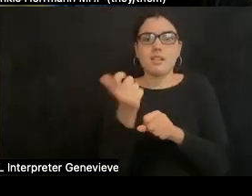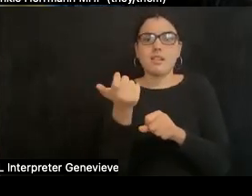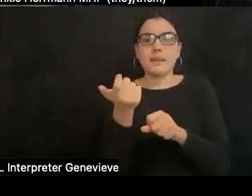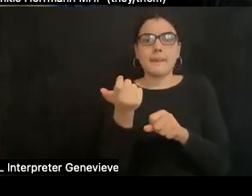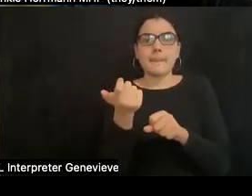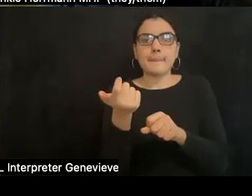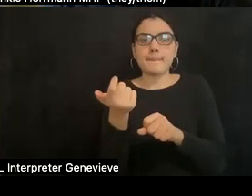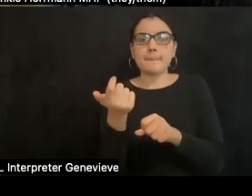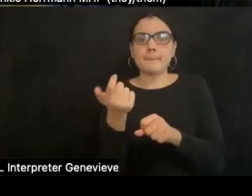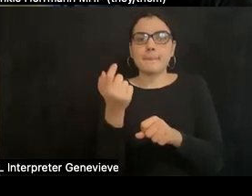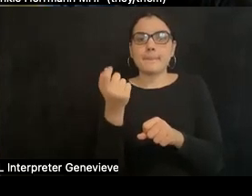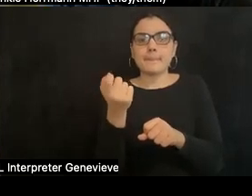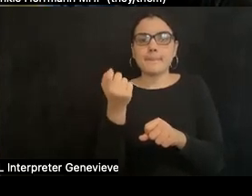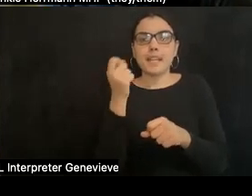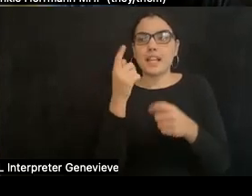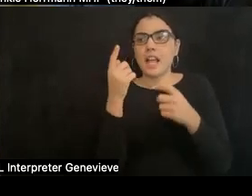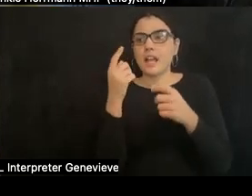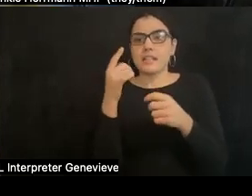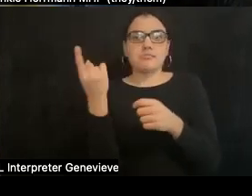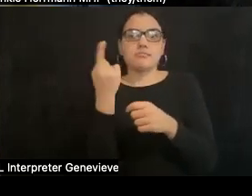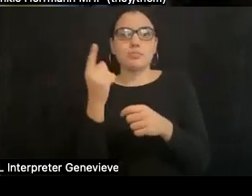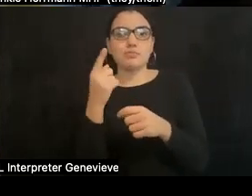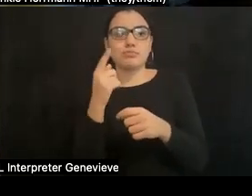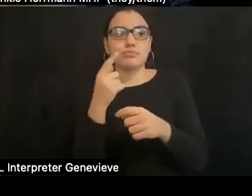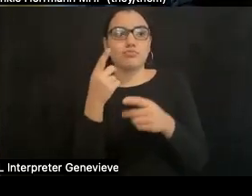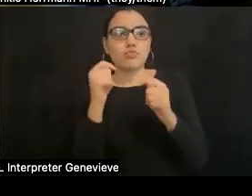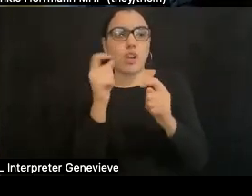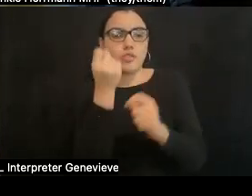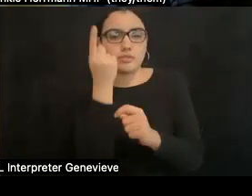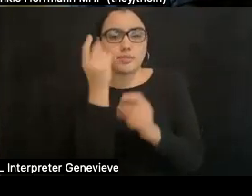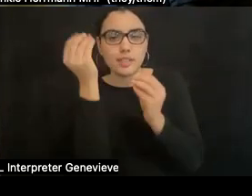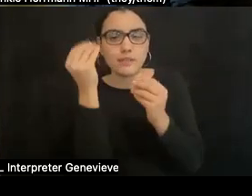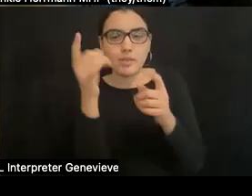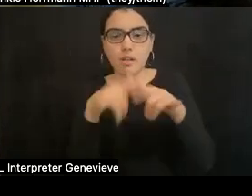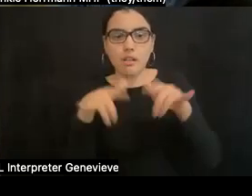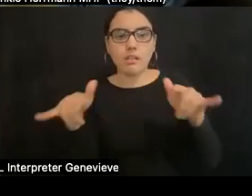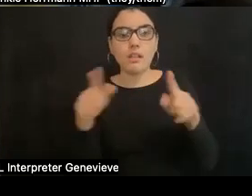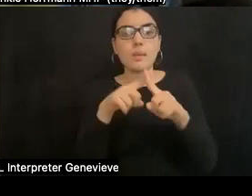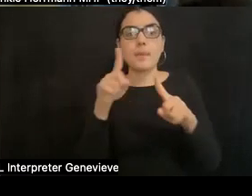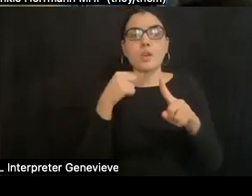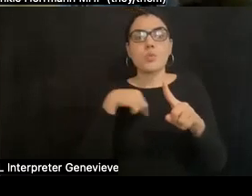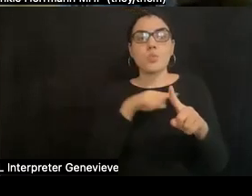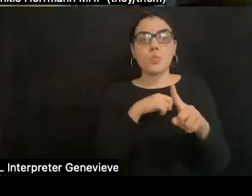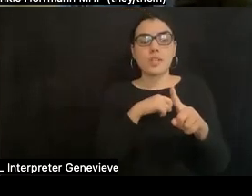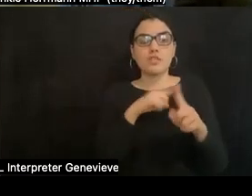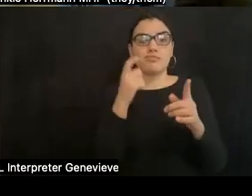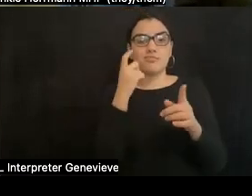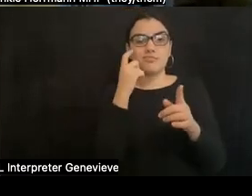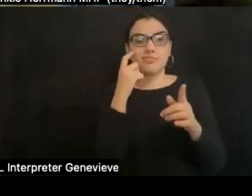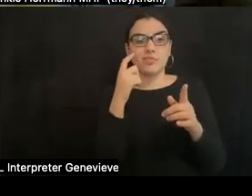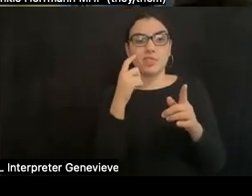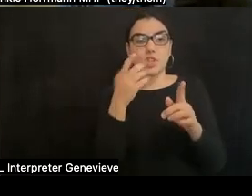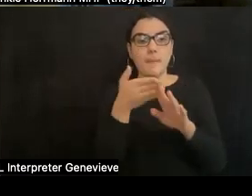is trying to sort through all the misinformation, et cetera. So we have been meeting, we started before